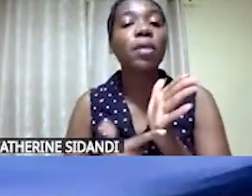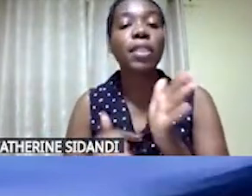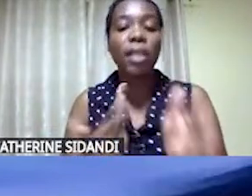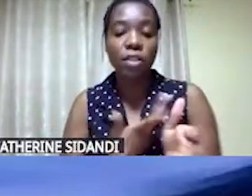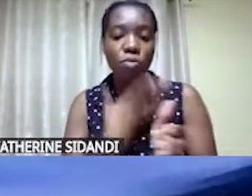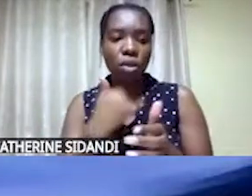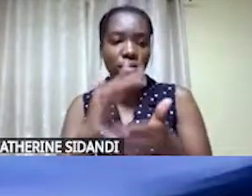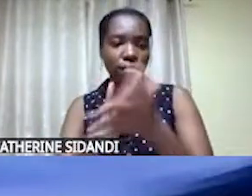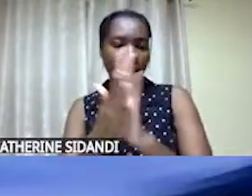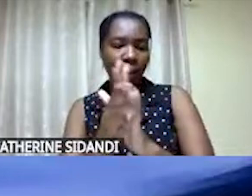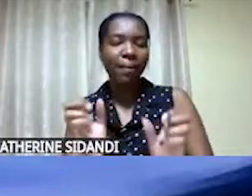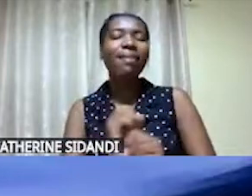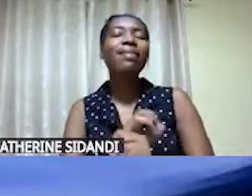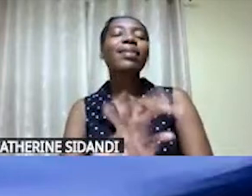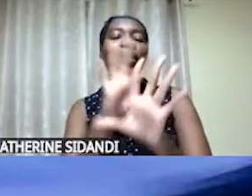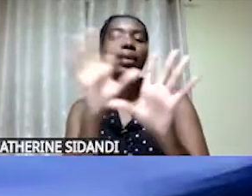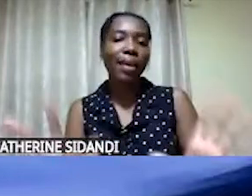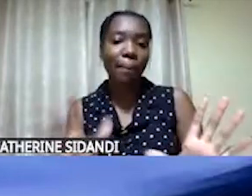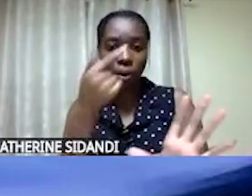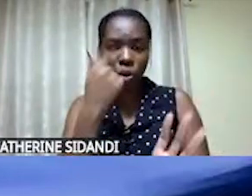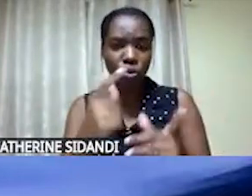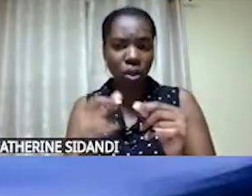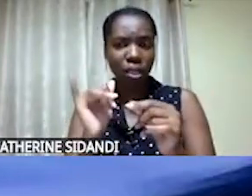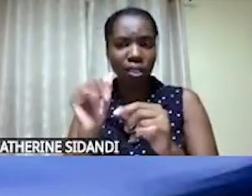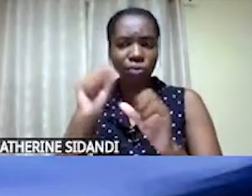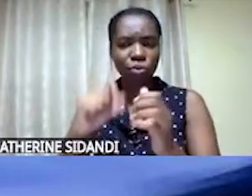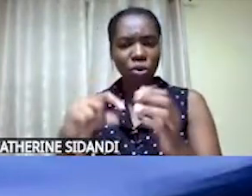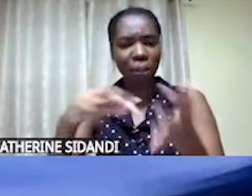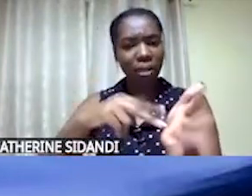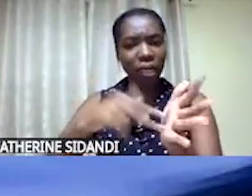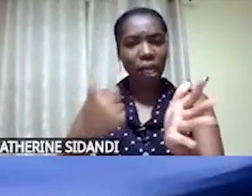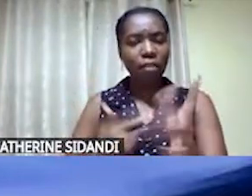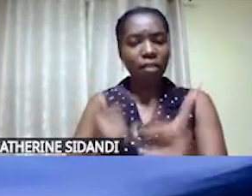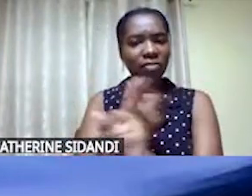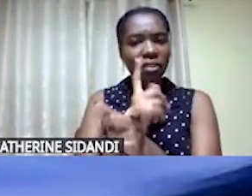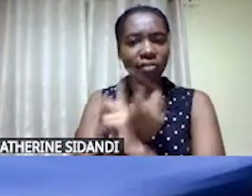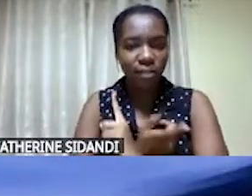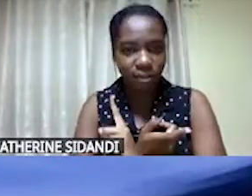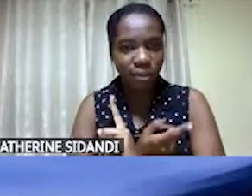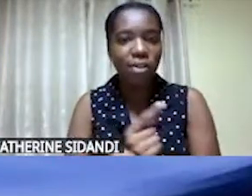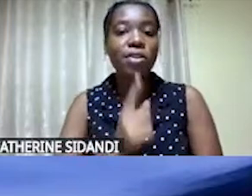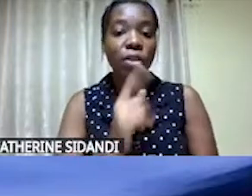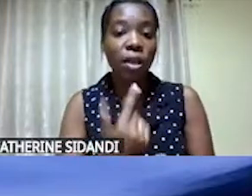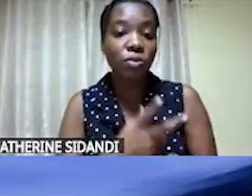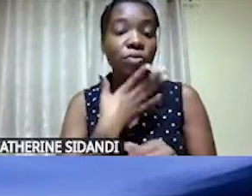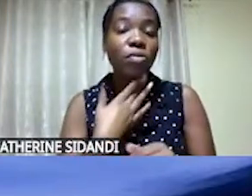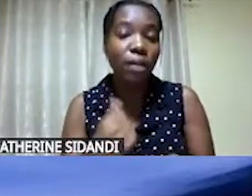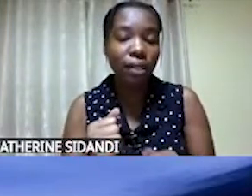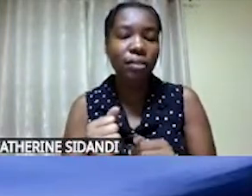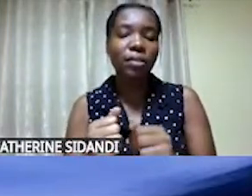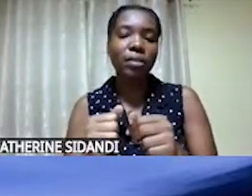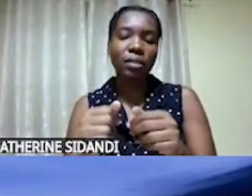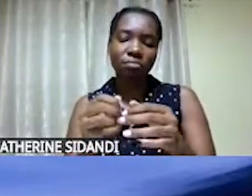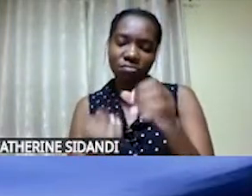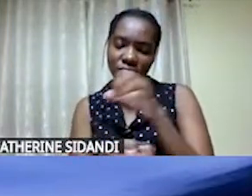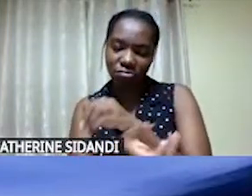definition, because depending on the definition, everyone can create whatever it is that they will create and call it